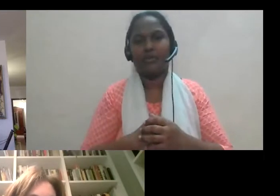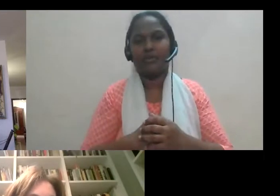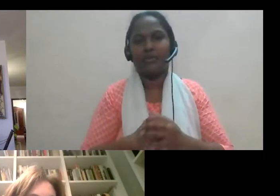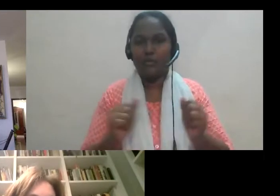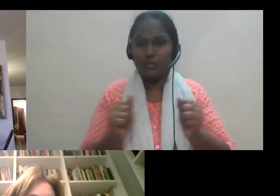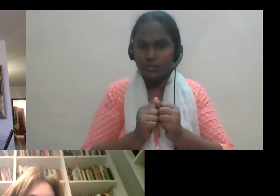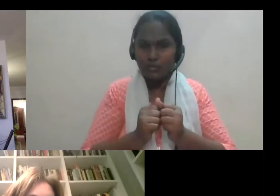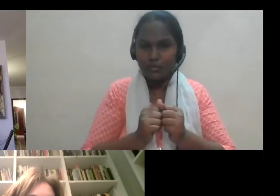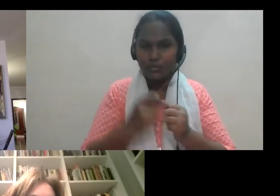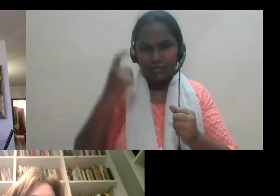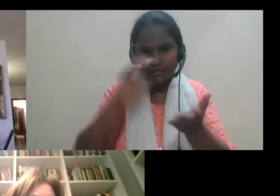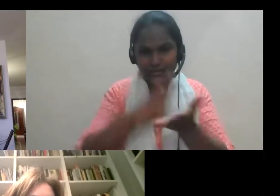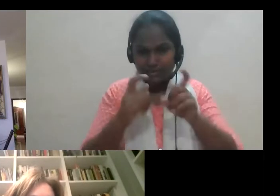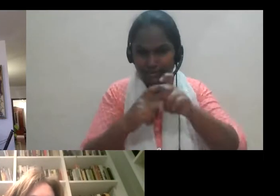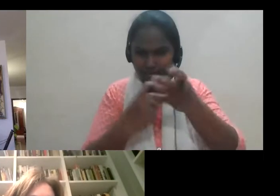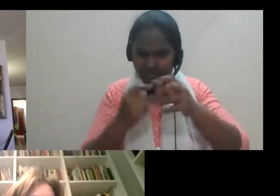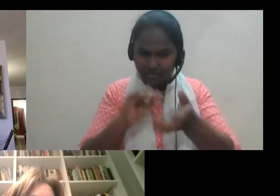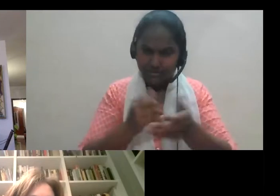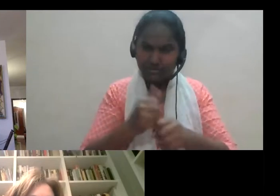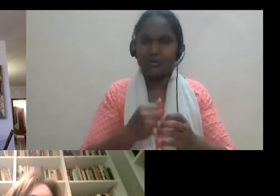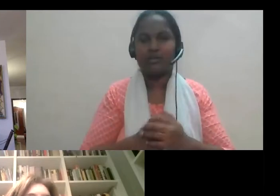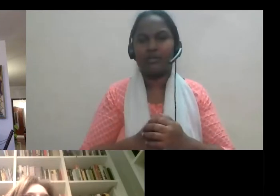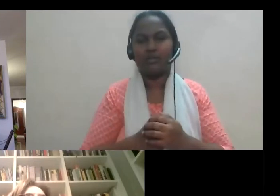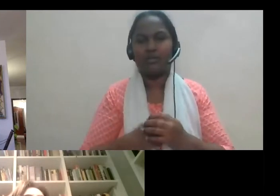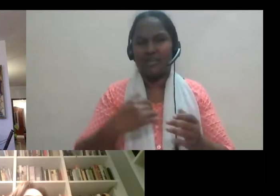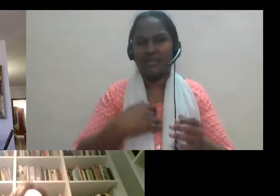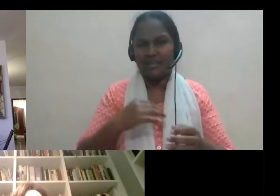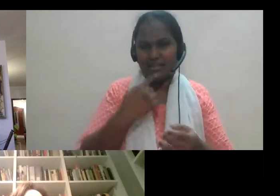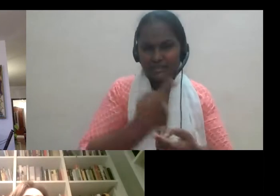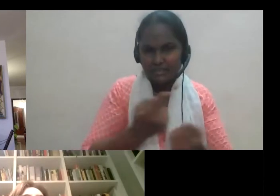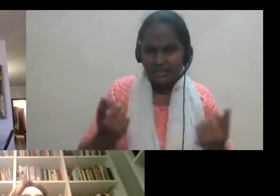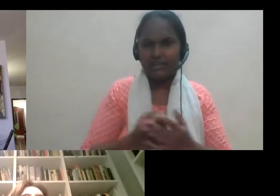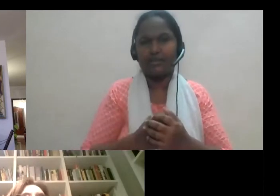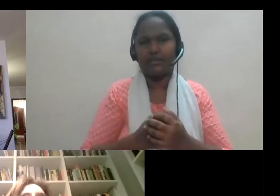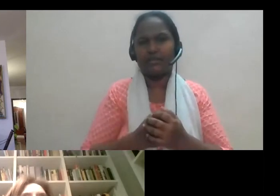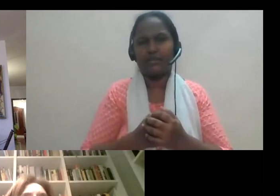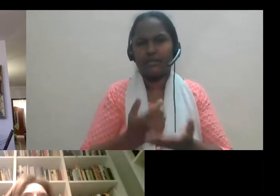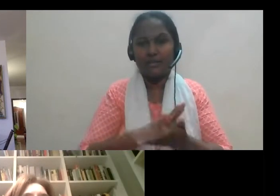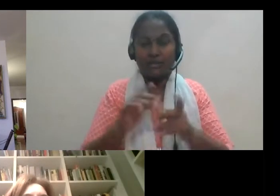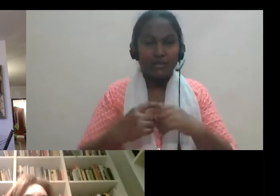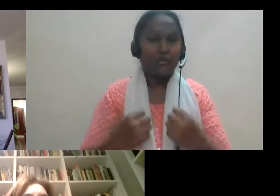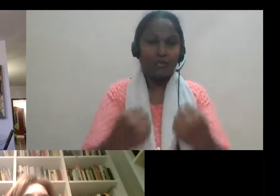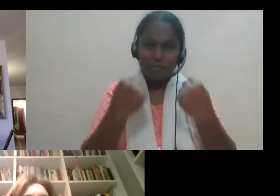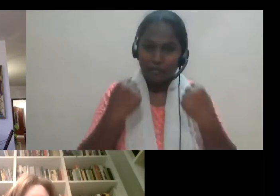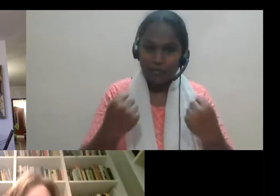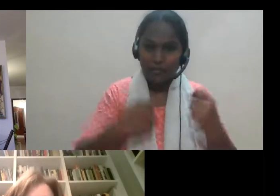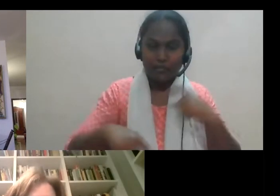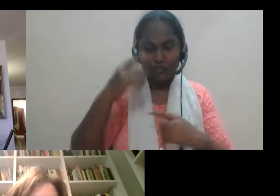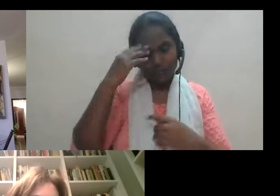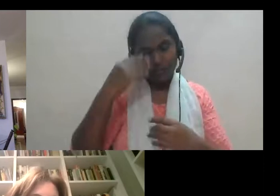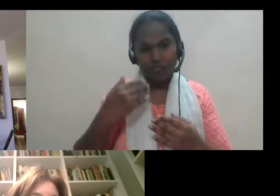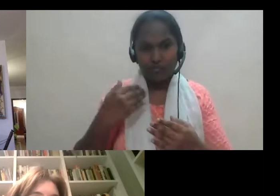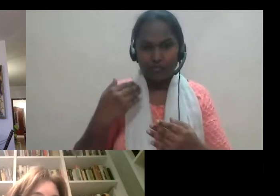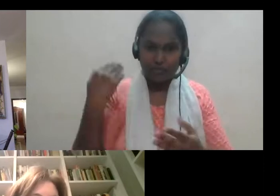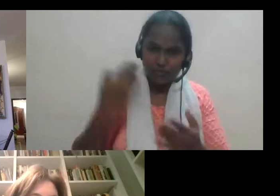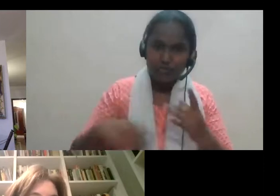incredible, I would say, incredible power, artistic force.